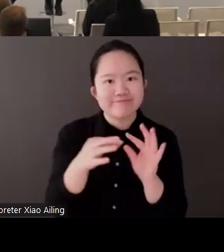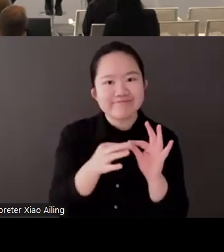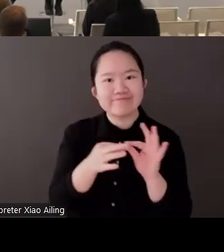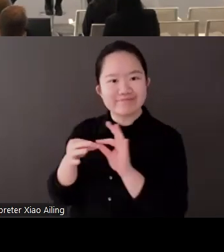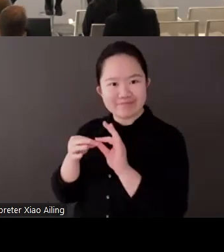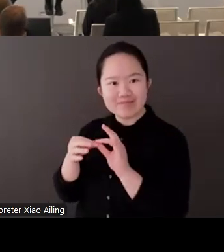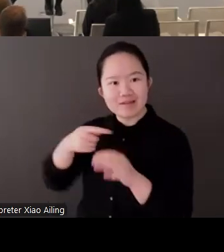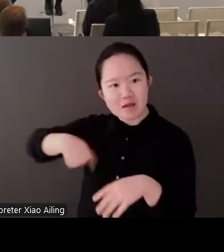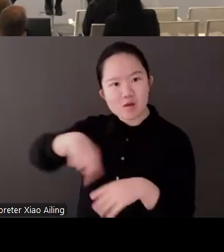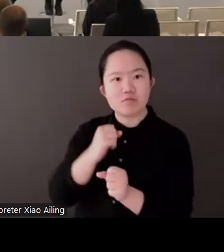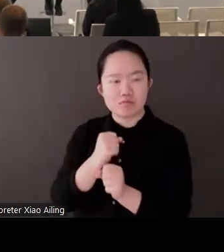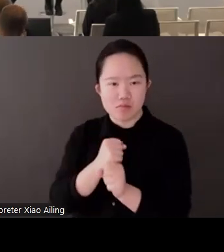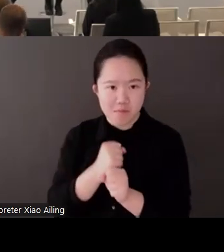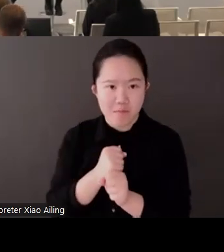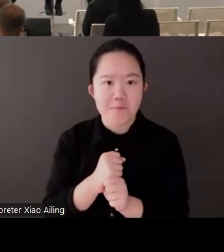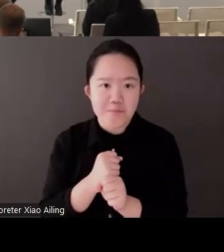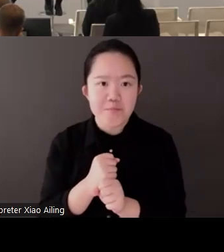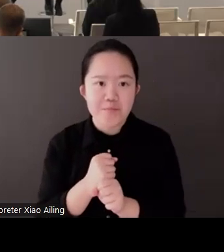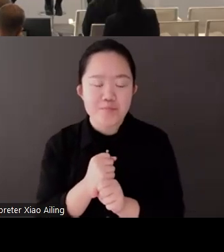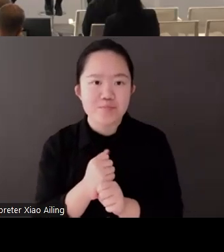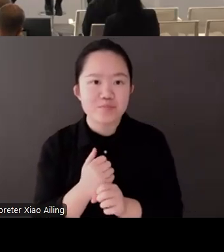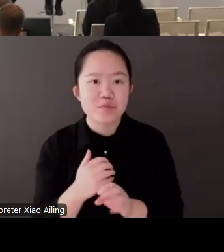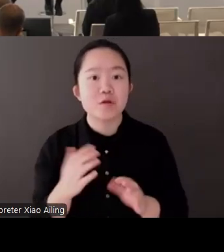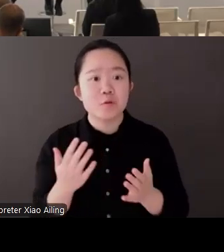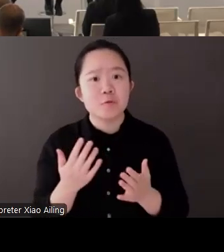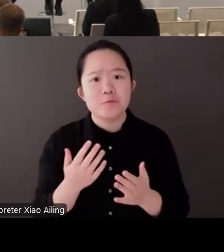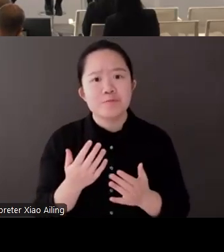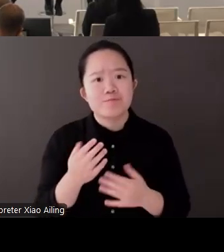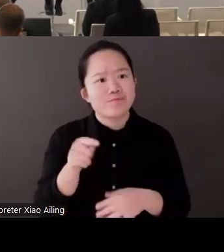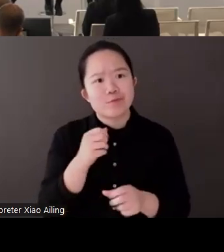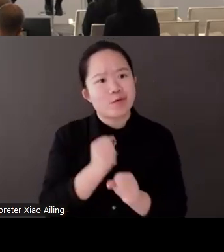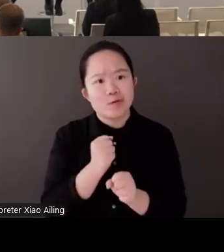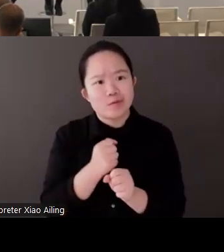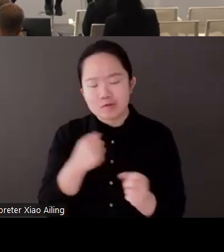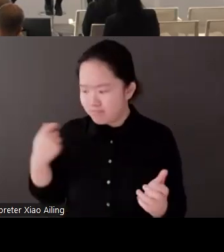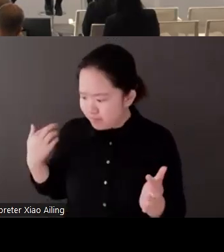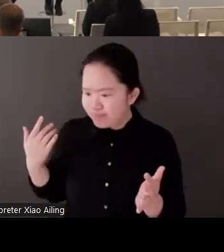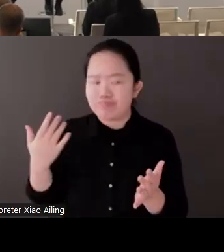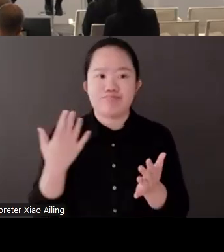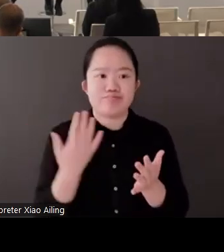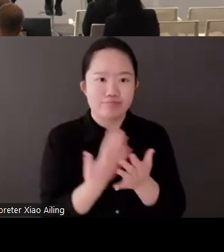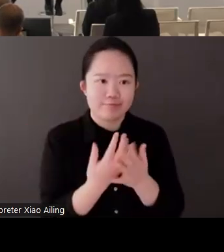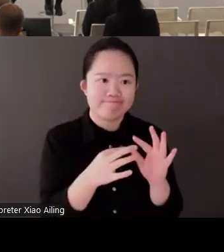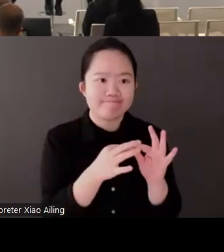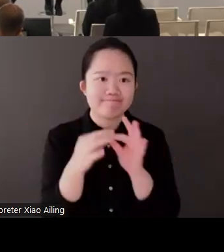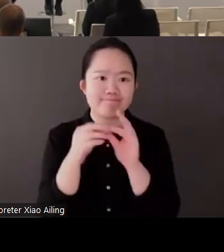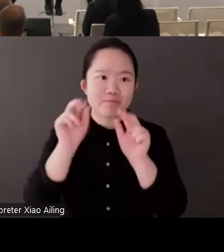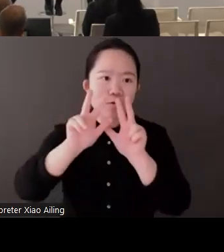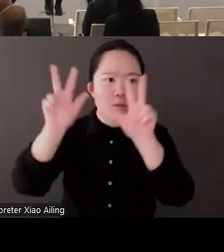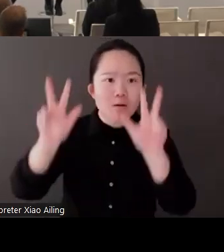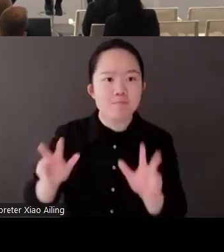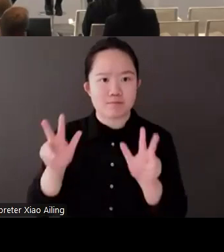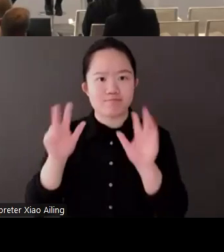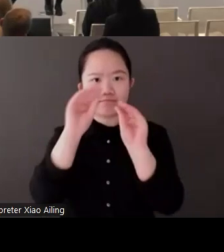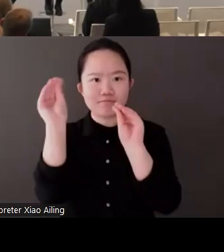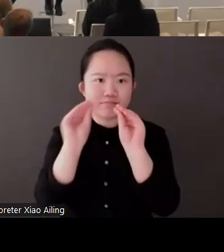Yeah, because the work that has been done so far is heavily focused on web content. And as much as I love